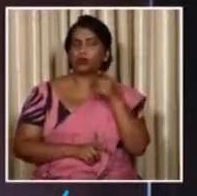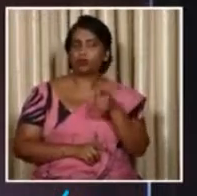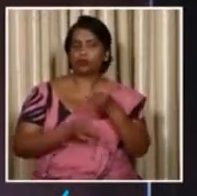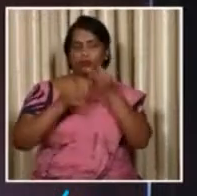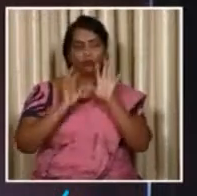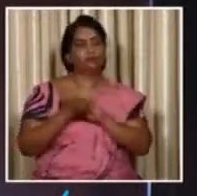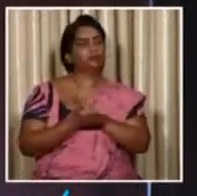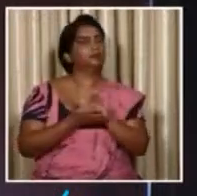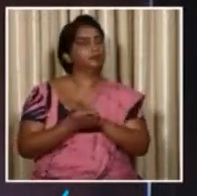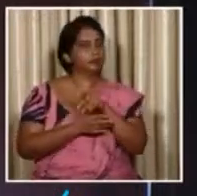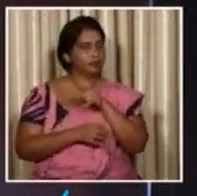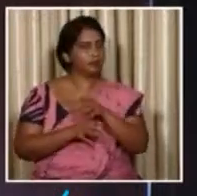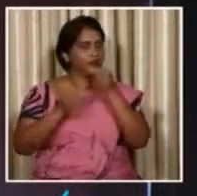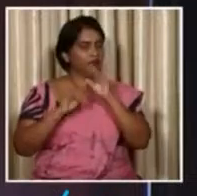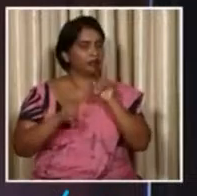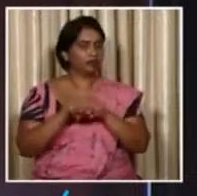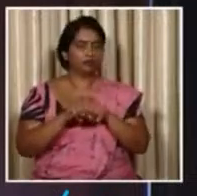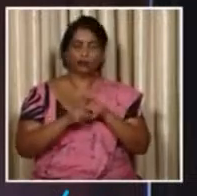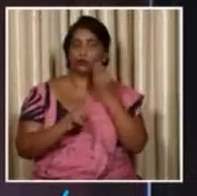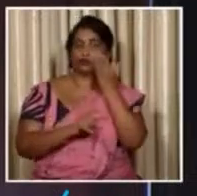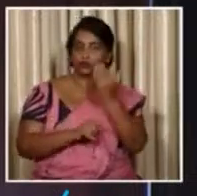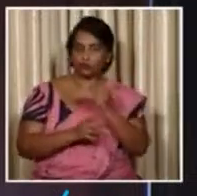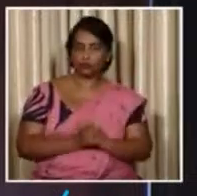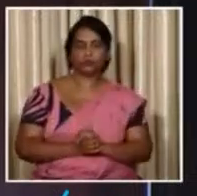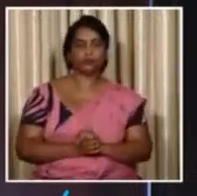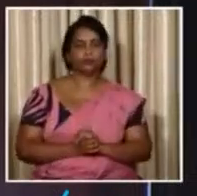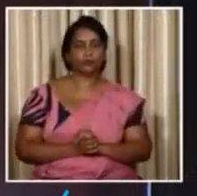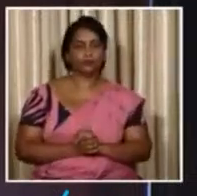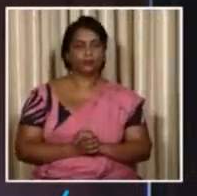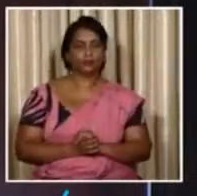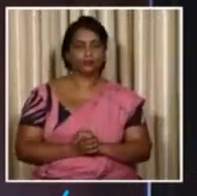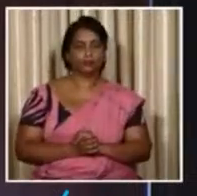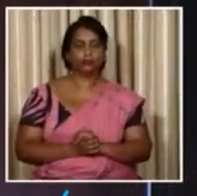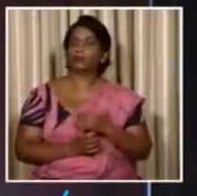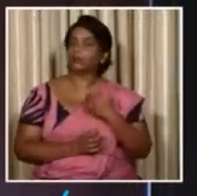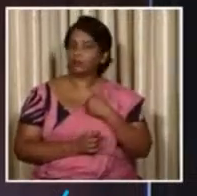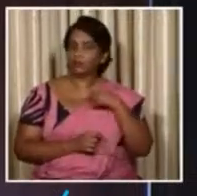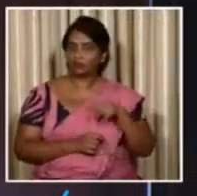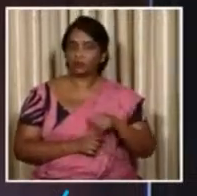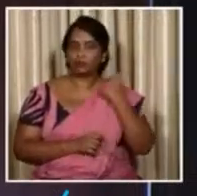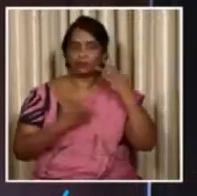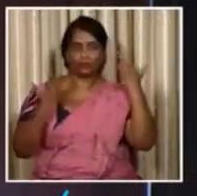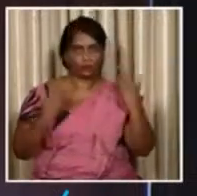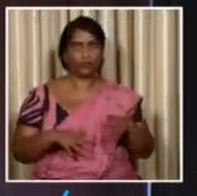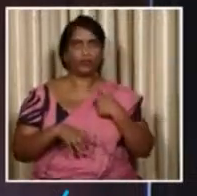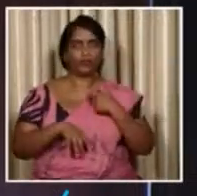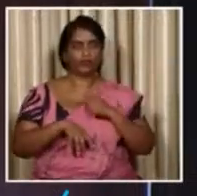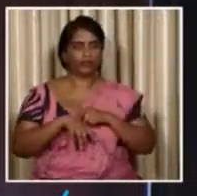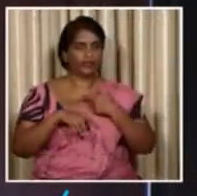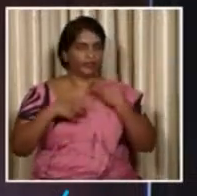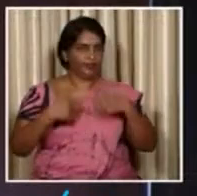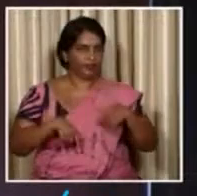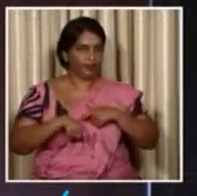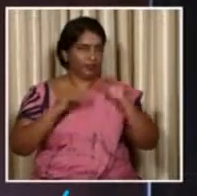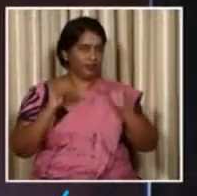our profession. Now let me conclude following. I want to conclude because I have very limited time. Following the new trend